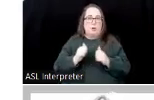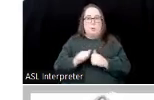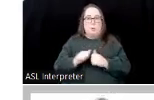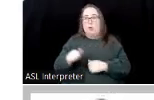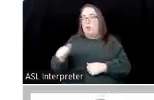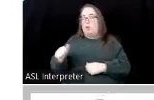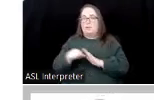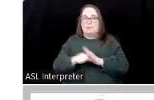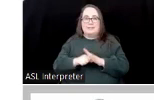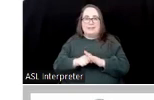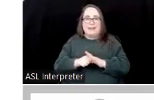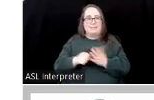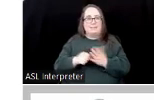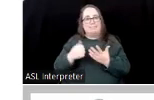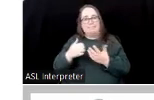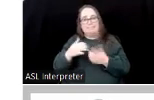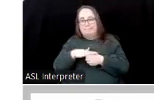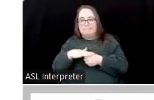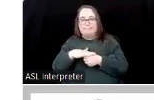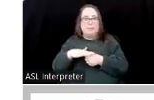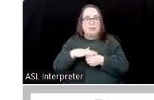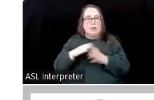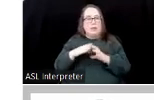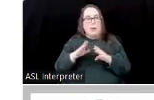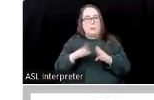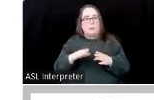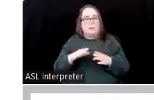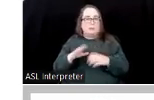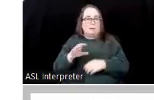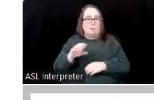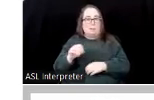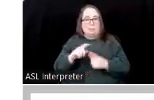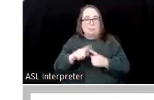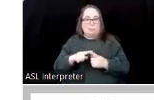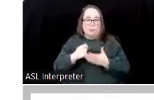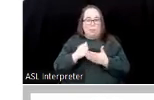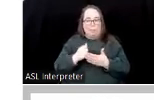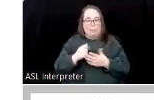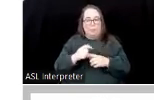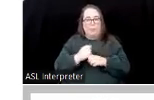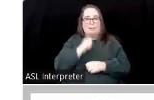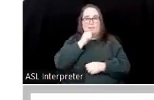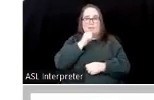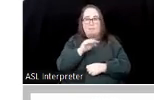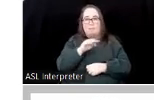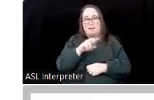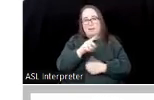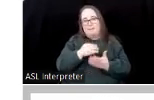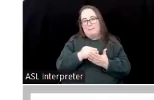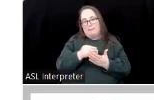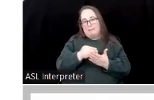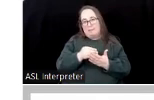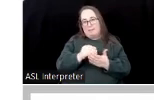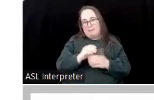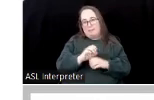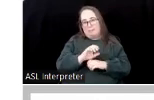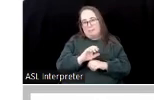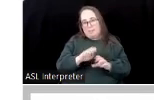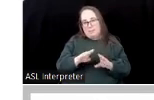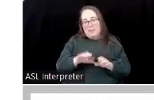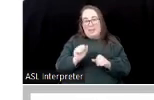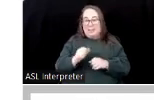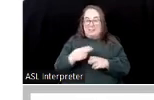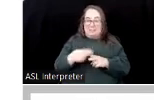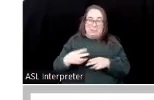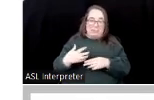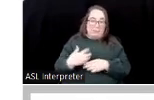and local housing entities to assist beneficiaries in obtaining non-Medicaid funded housing. That is just a snapshot